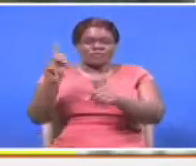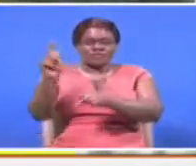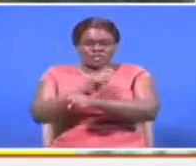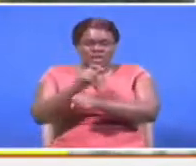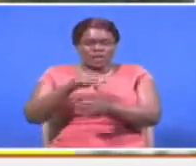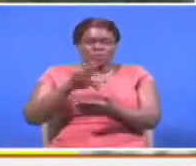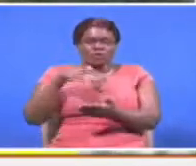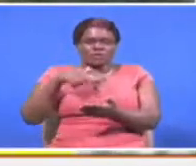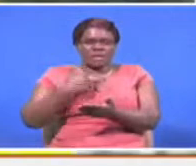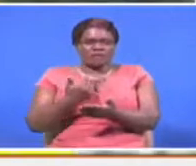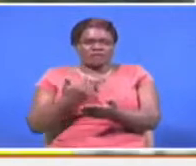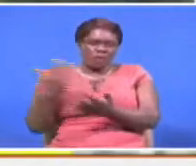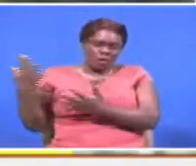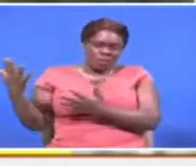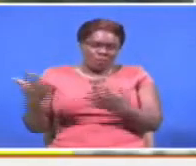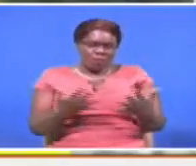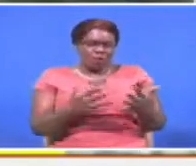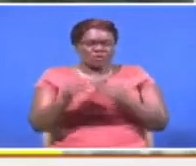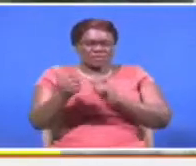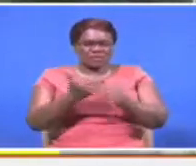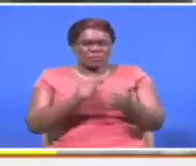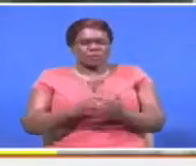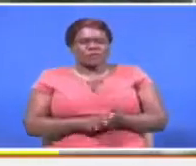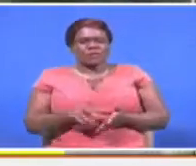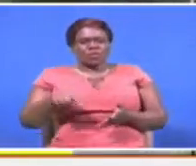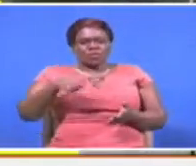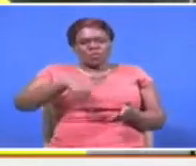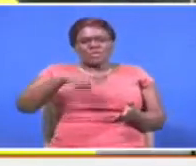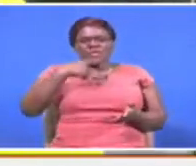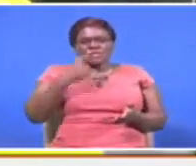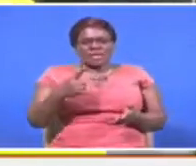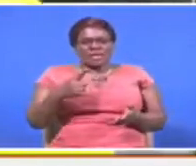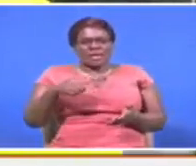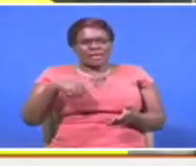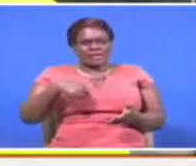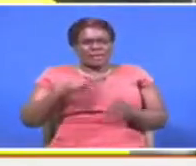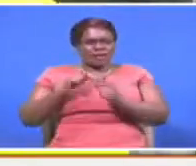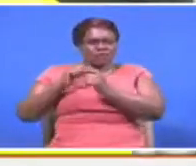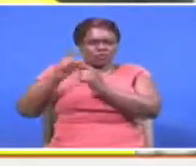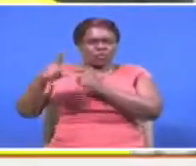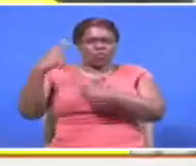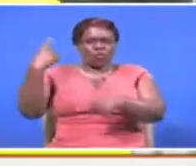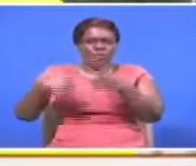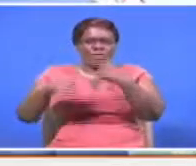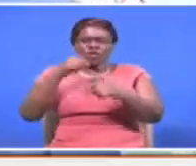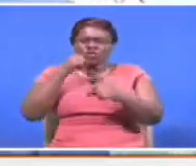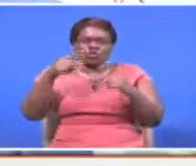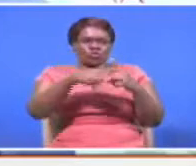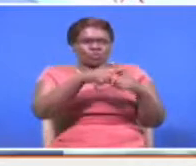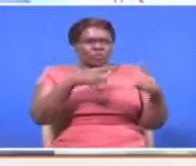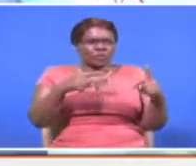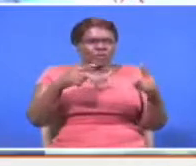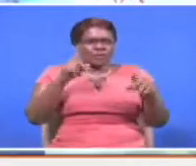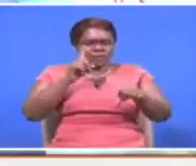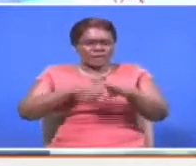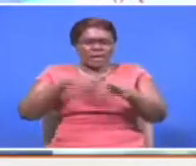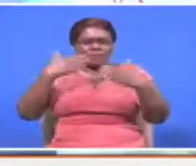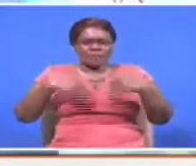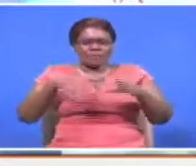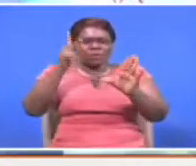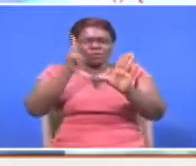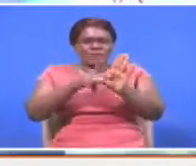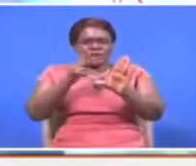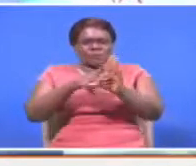And that's why we brought in the archery sport. So we say we shoot to win, not to kill. When people participate in a